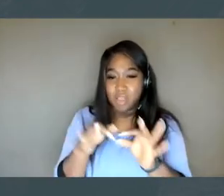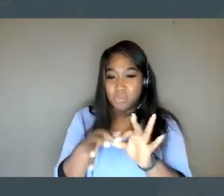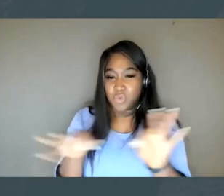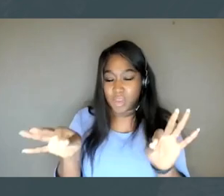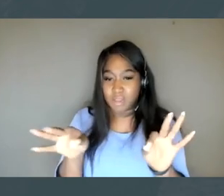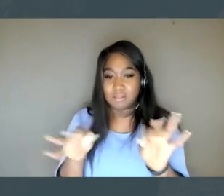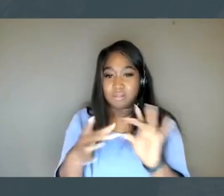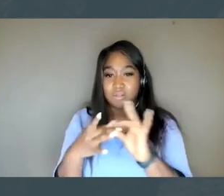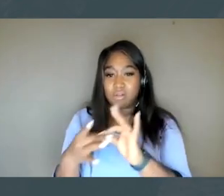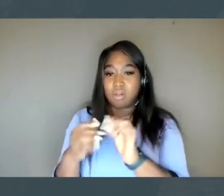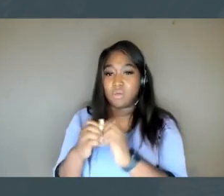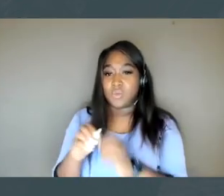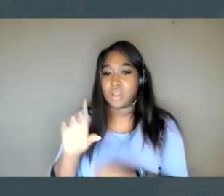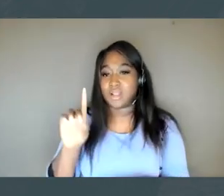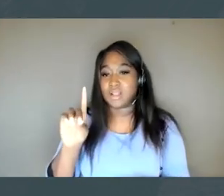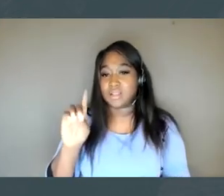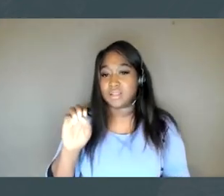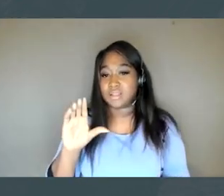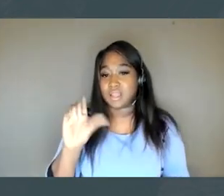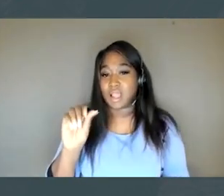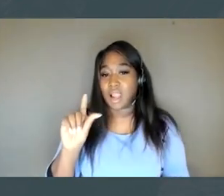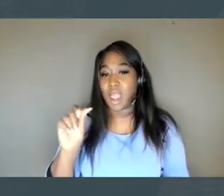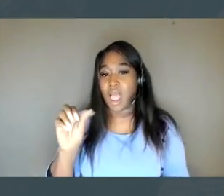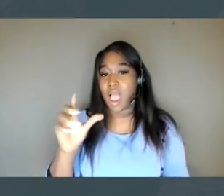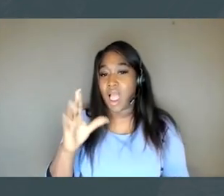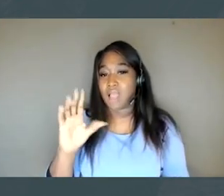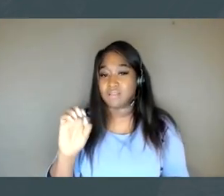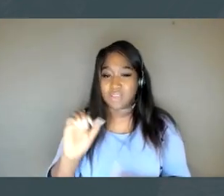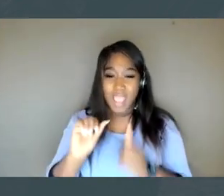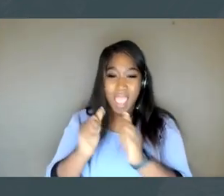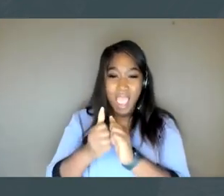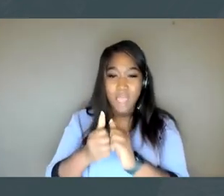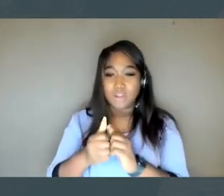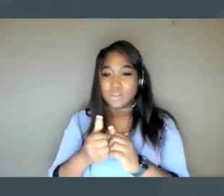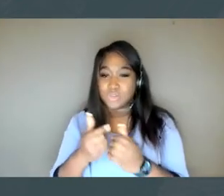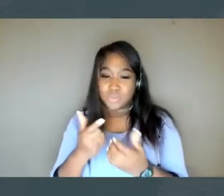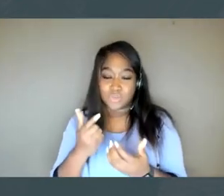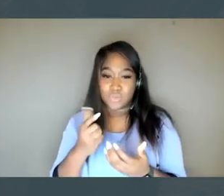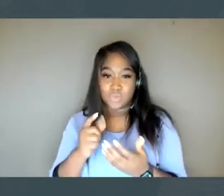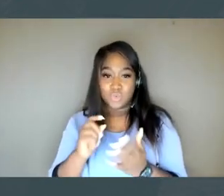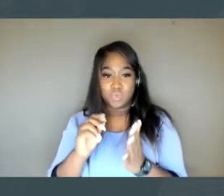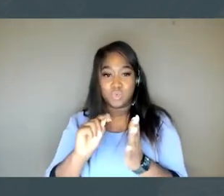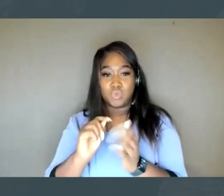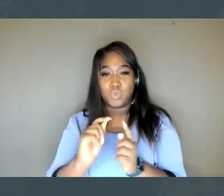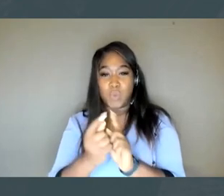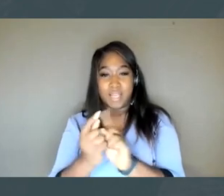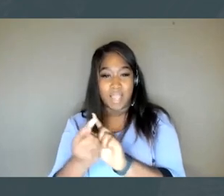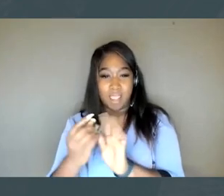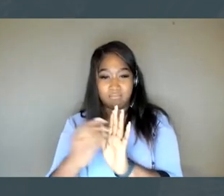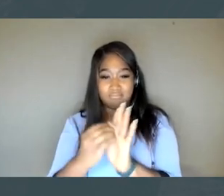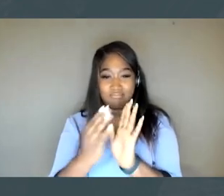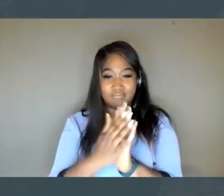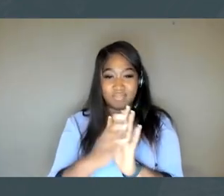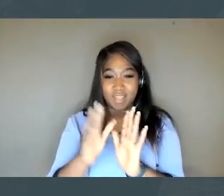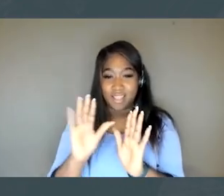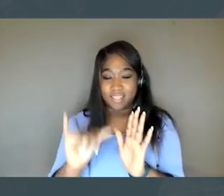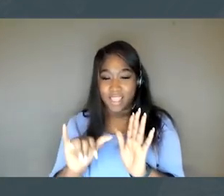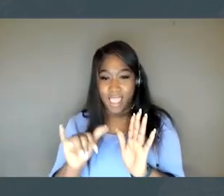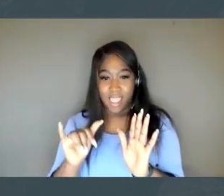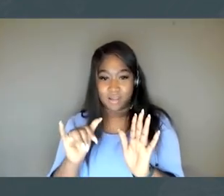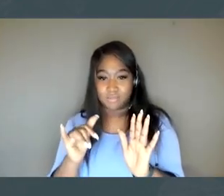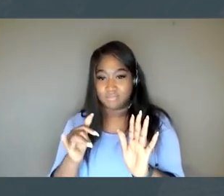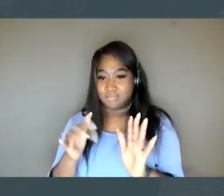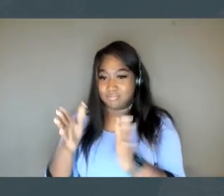regards to décalage about how, you know, how do you translate a breath on a page, right? Isn't it? Yeah. So Brent Edwards'